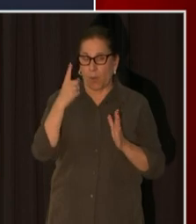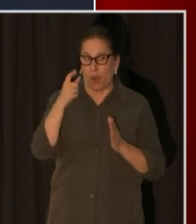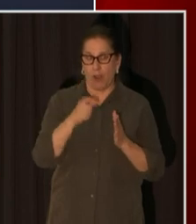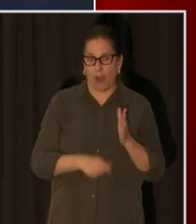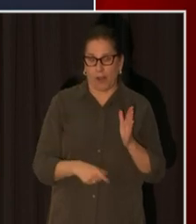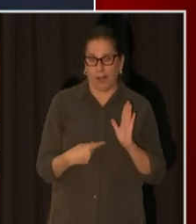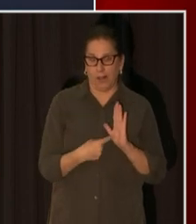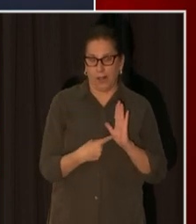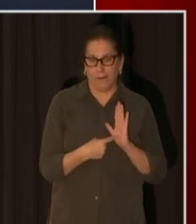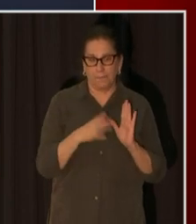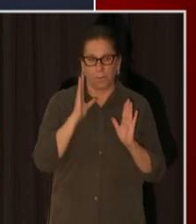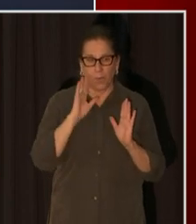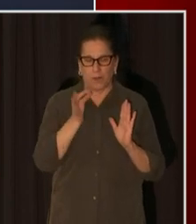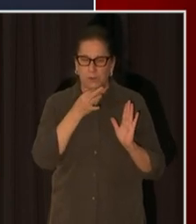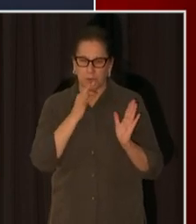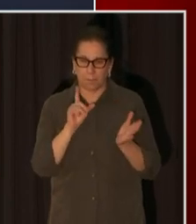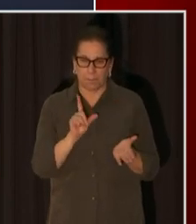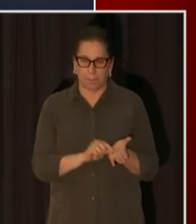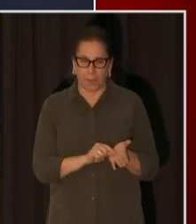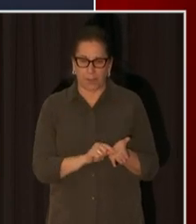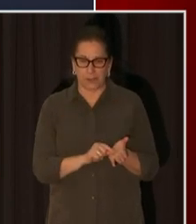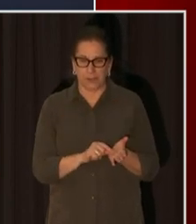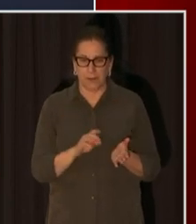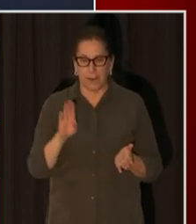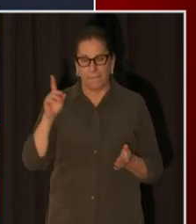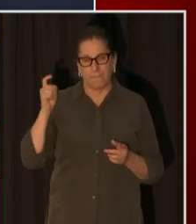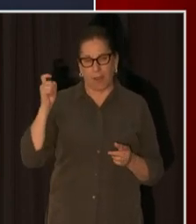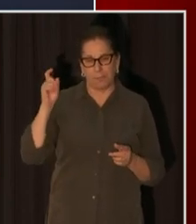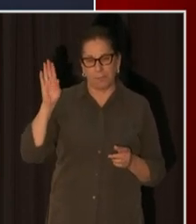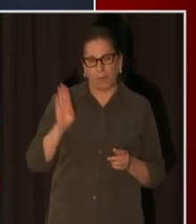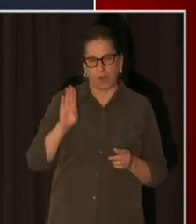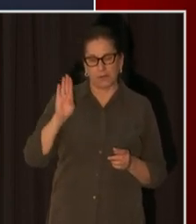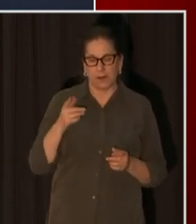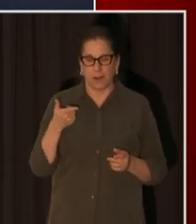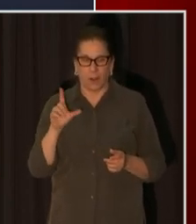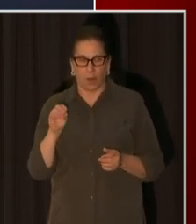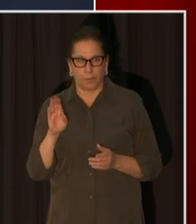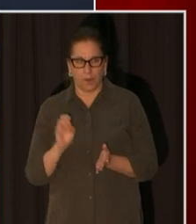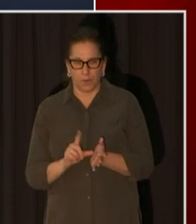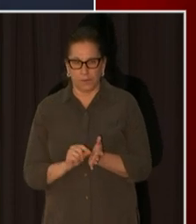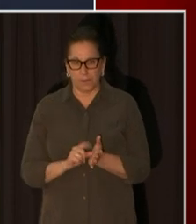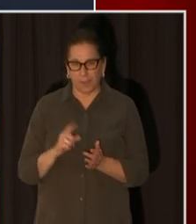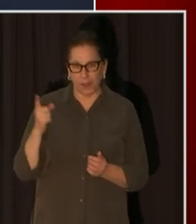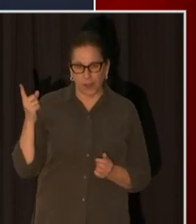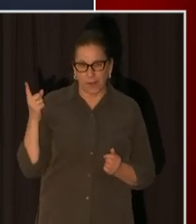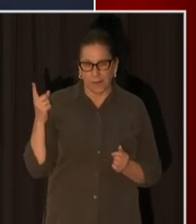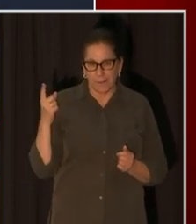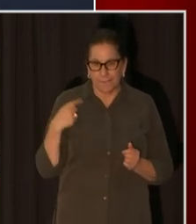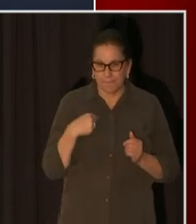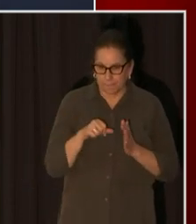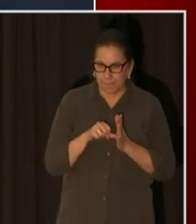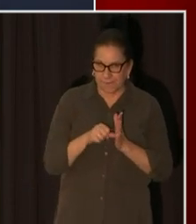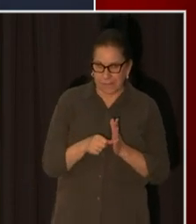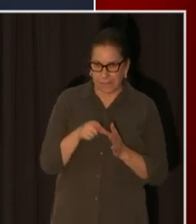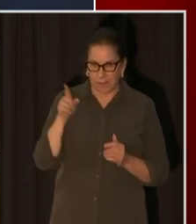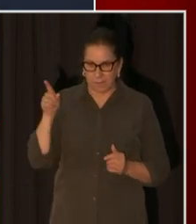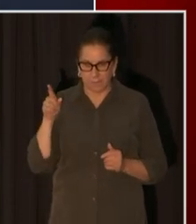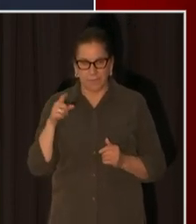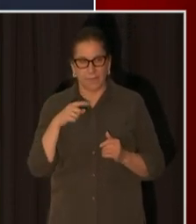Black and brown business they contract with. New Orleans is a great practice. There are several cities that are developing their